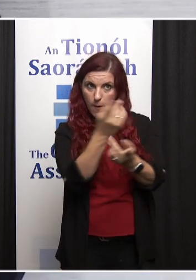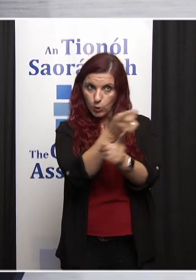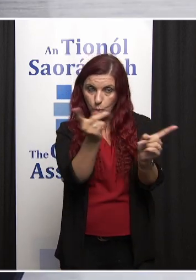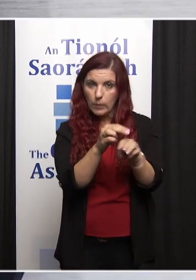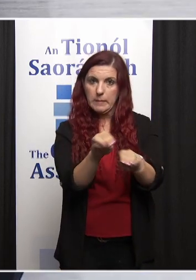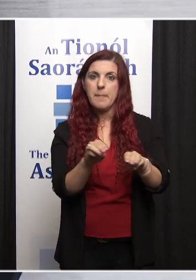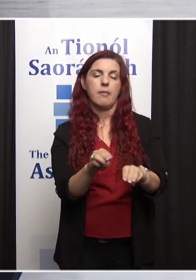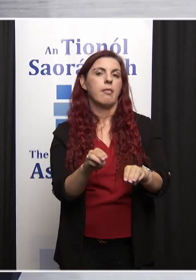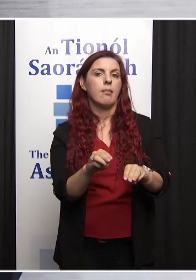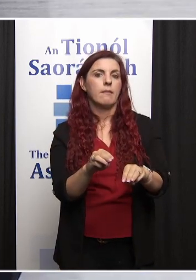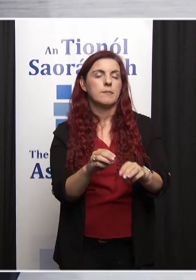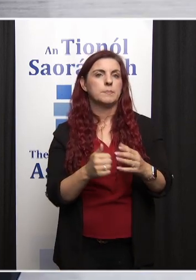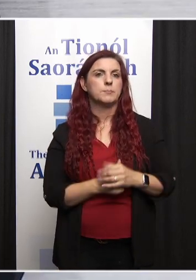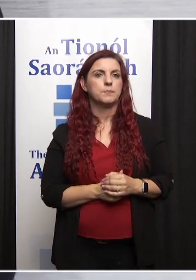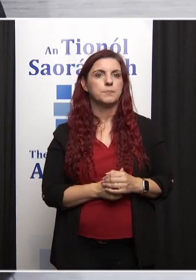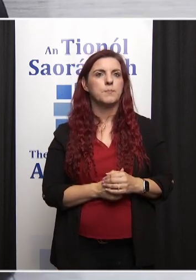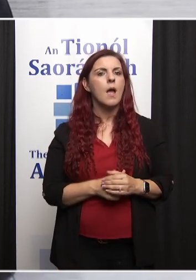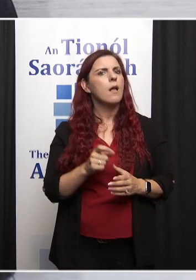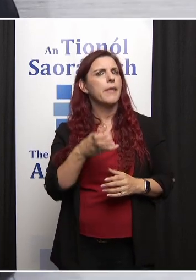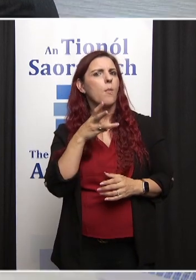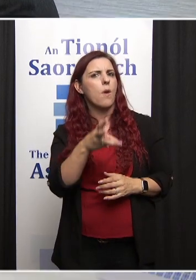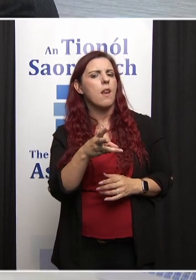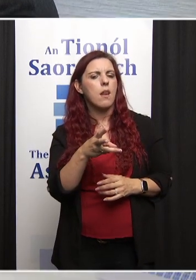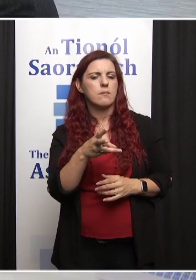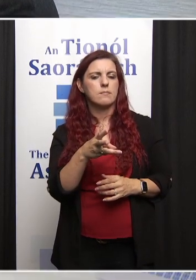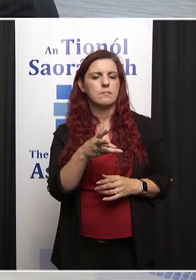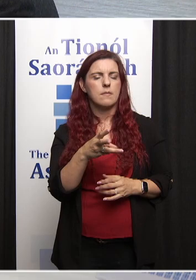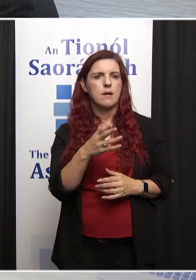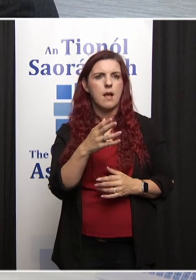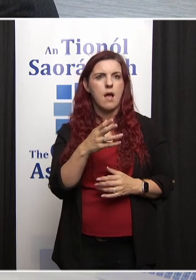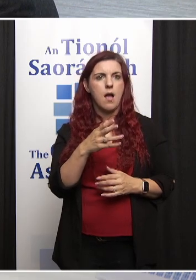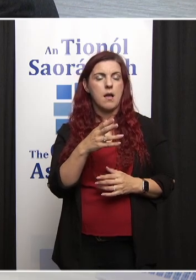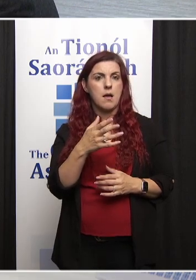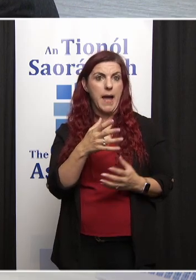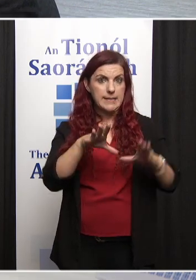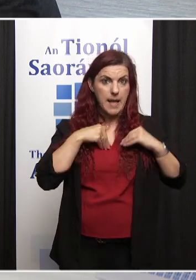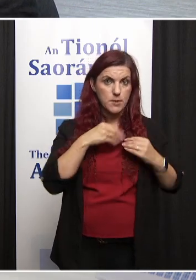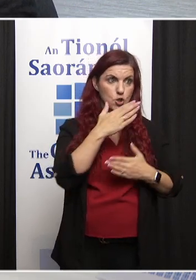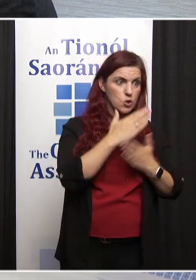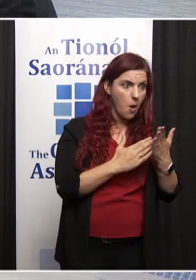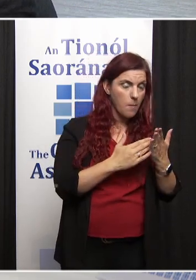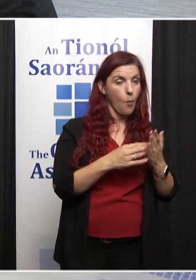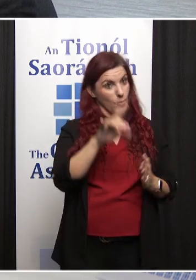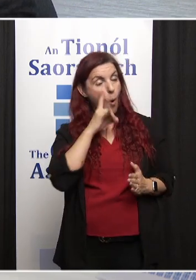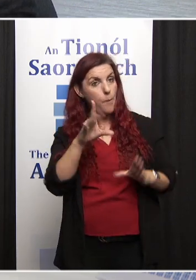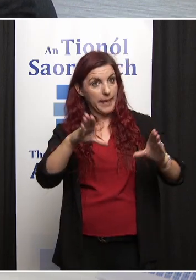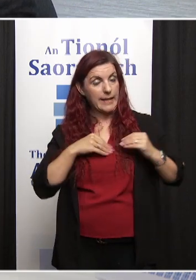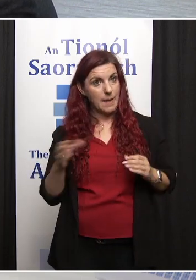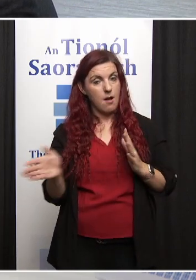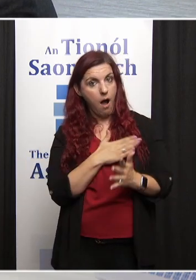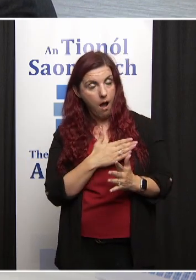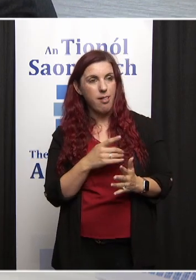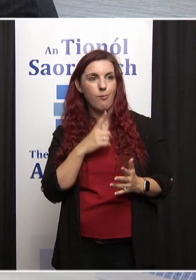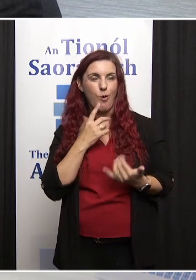the coming weeks. If they accept some or all of them, we would hope maybe all,